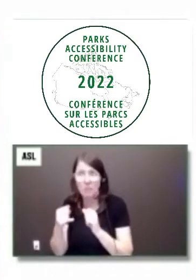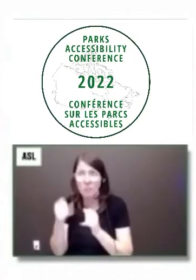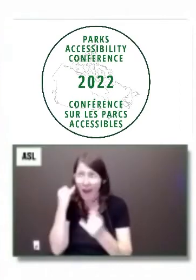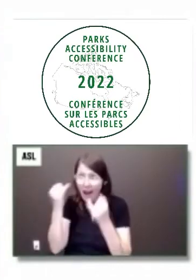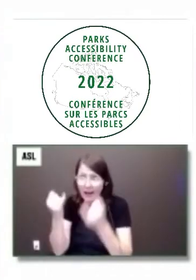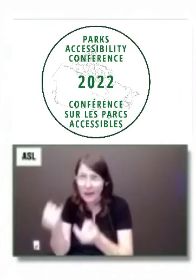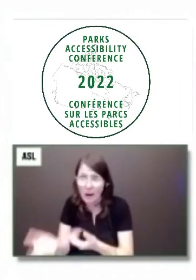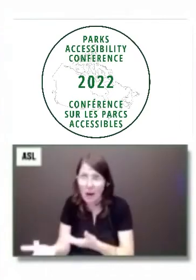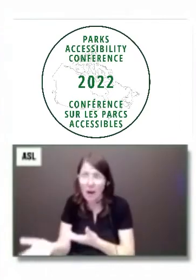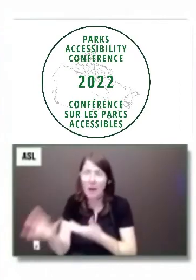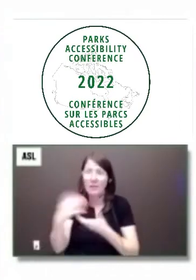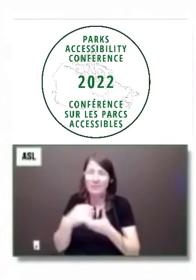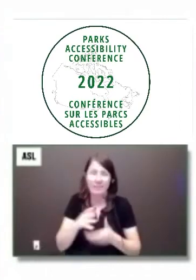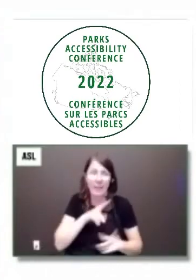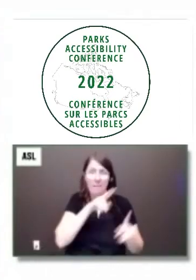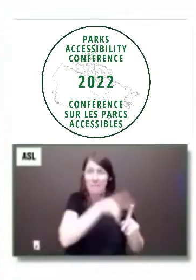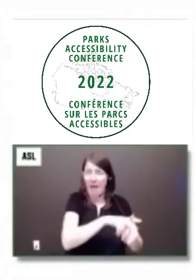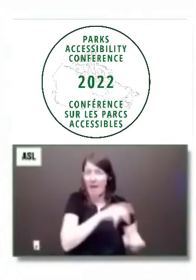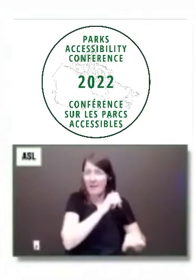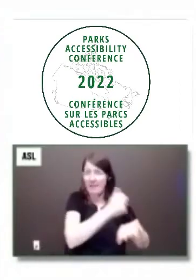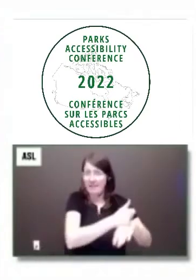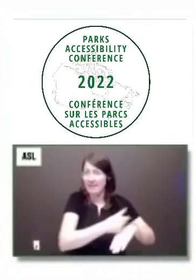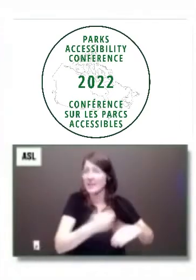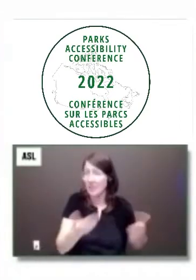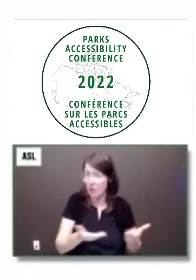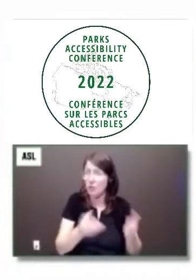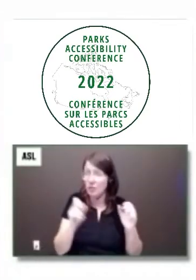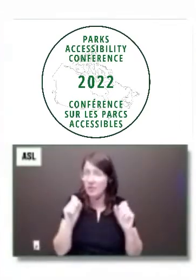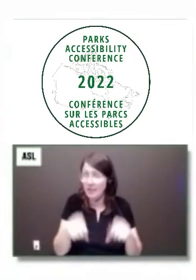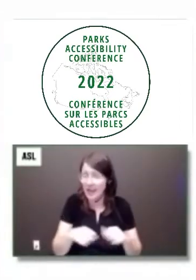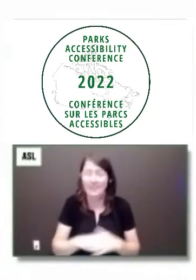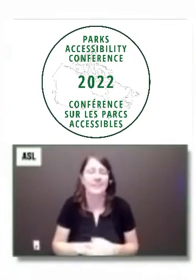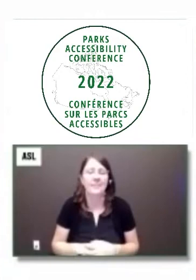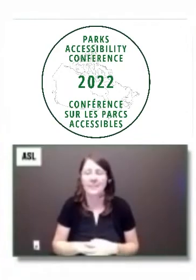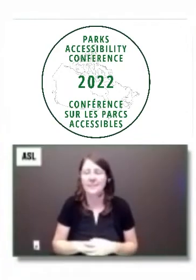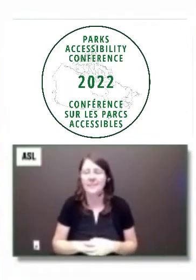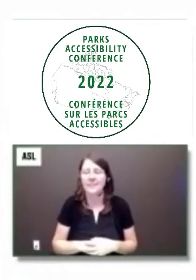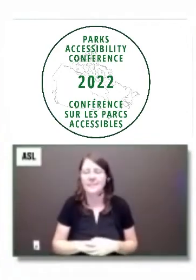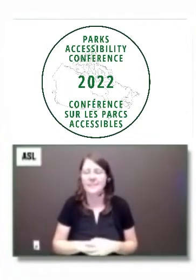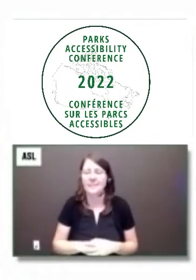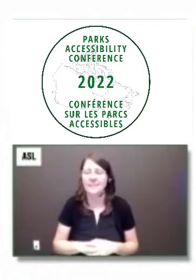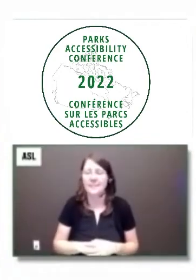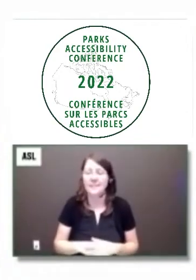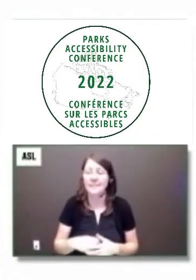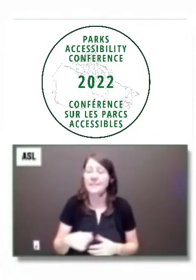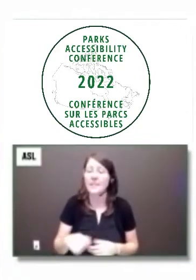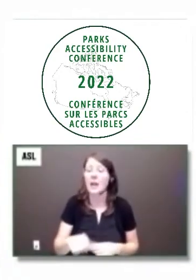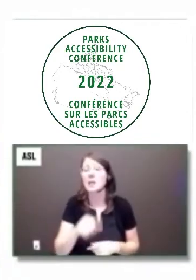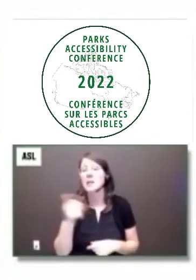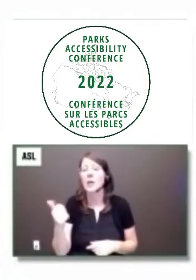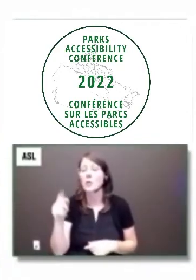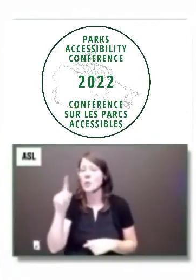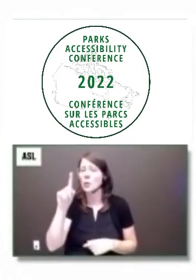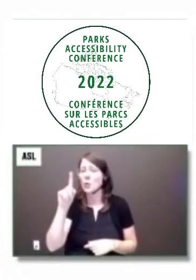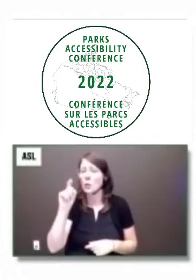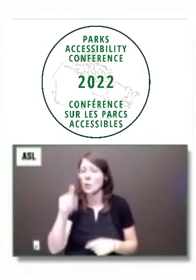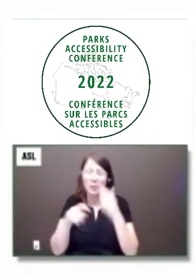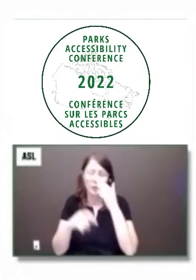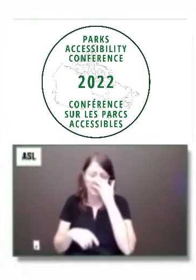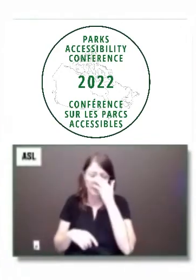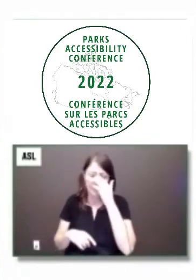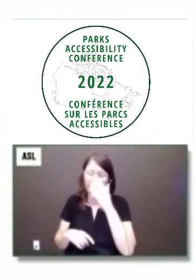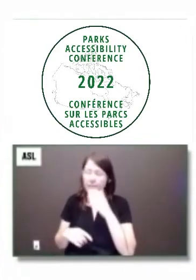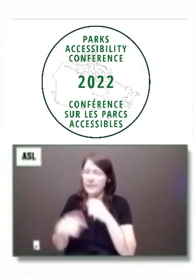I have another question from someone asking if it's sort of feasible for people to bring their own slings to changing